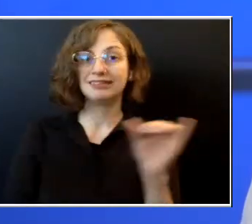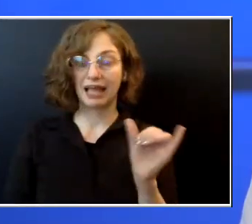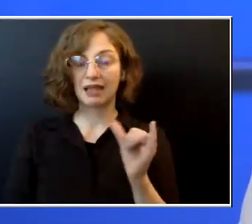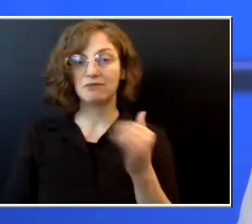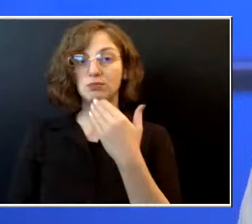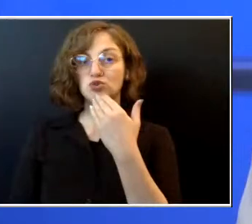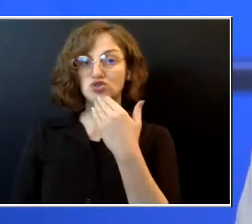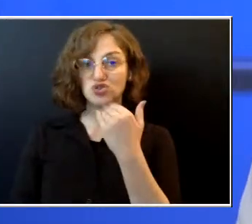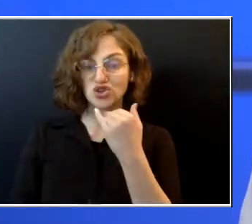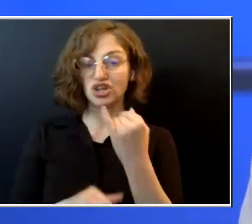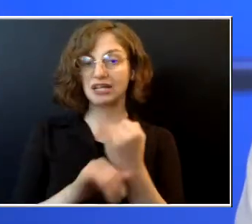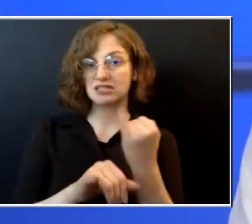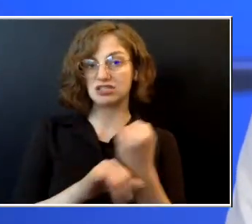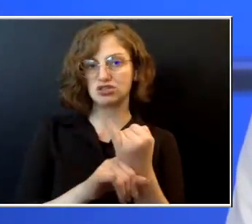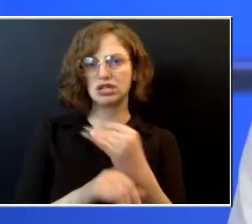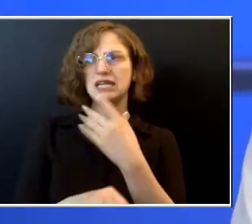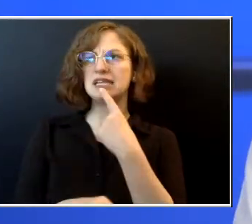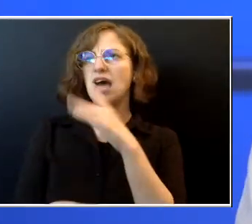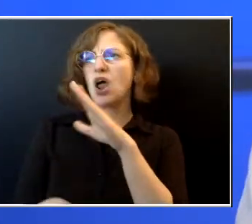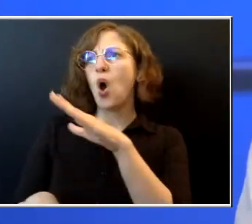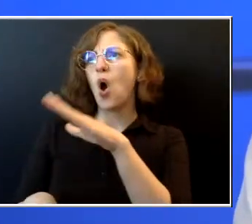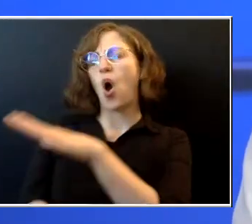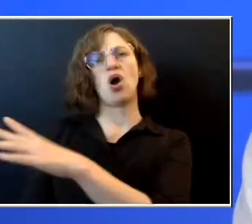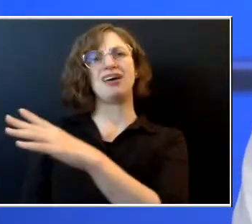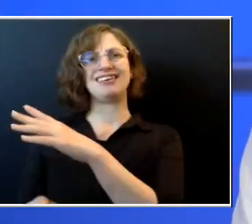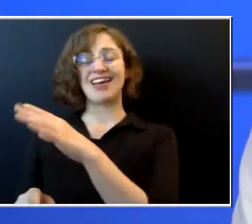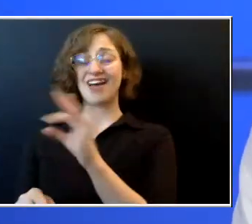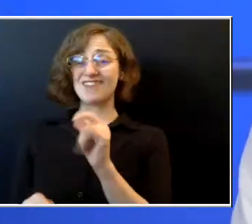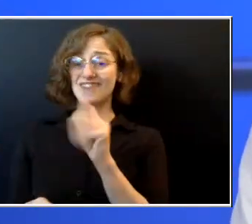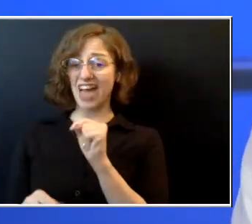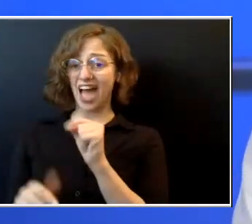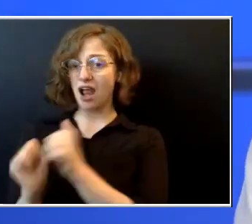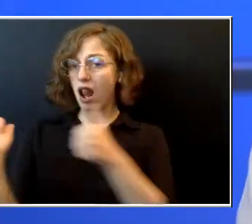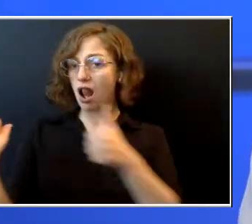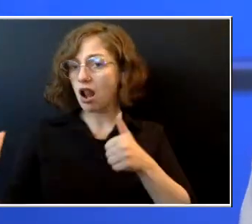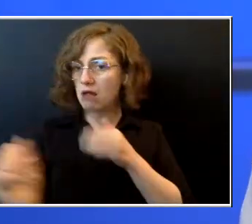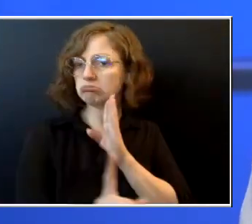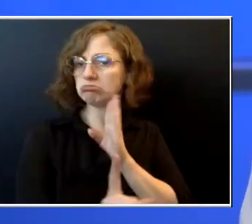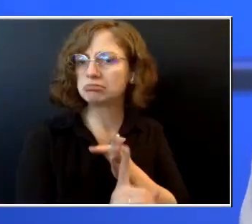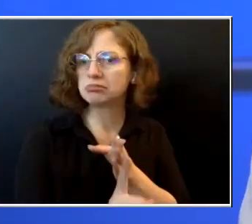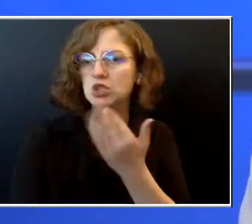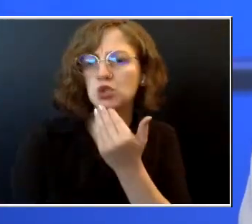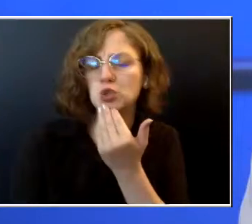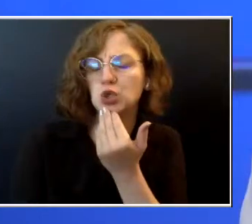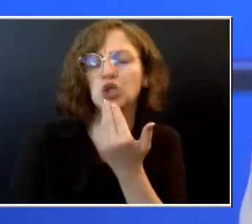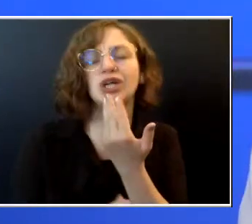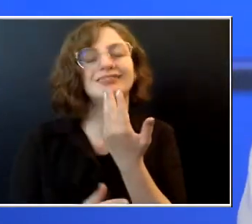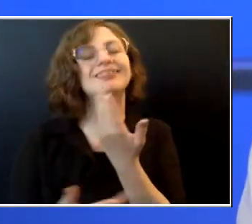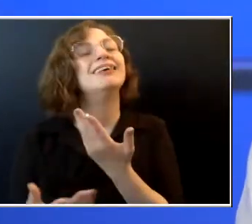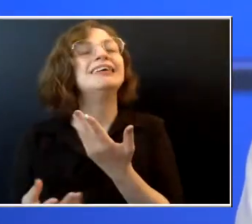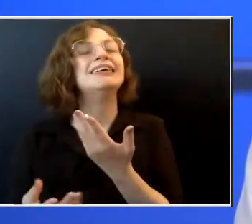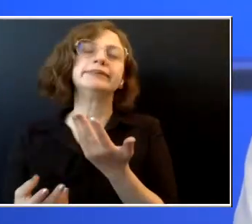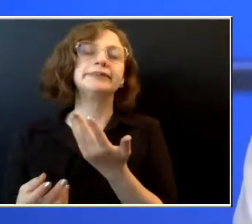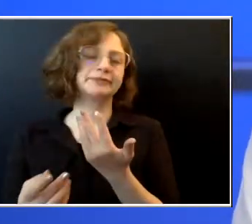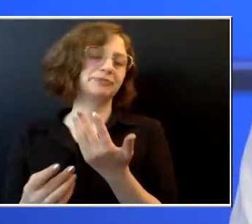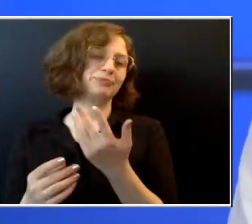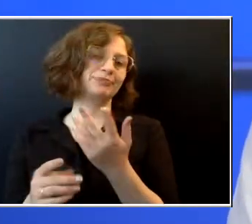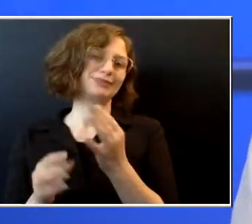was probably not right either. So yes, trying to find out who's funding the study is critical. And